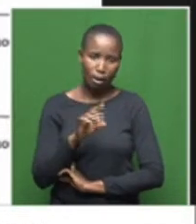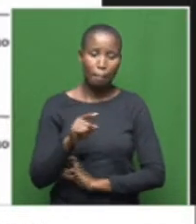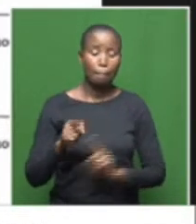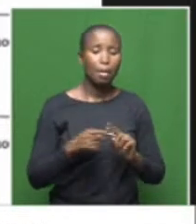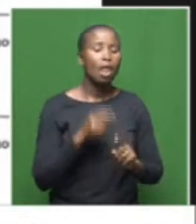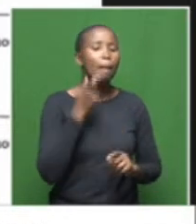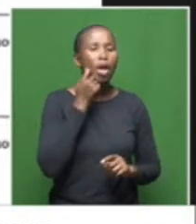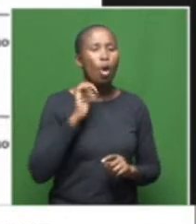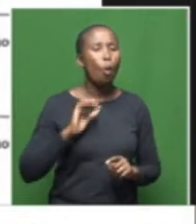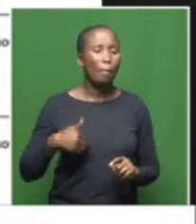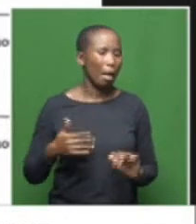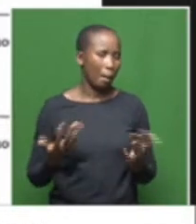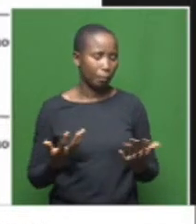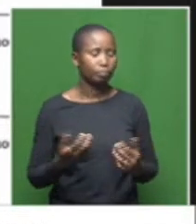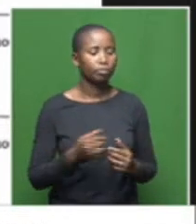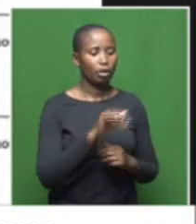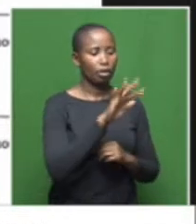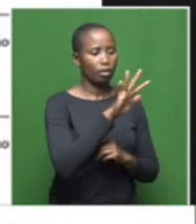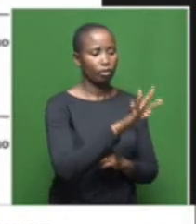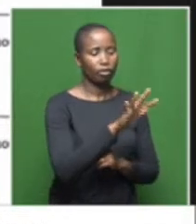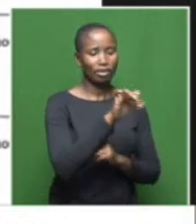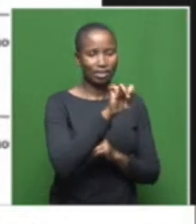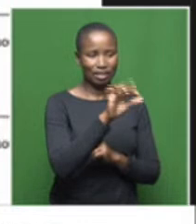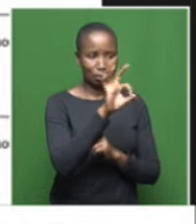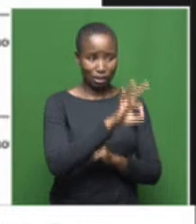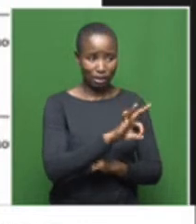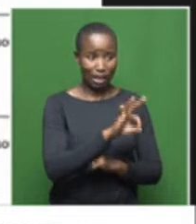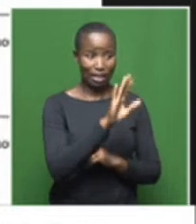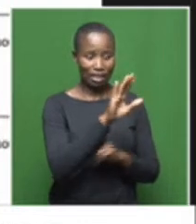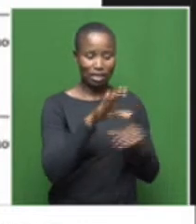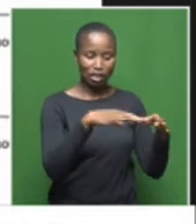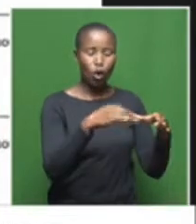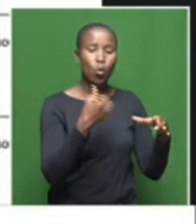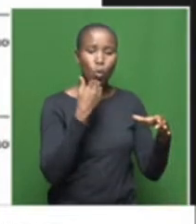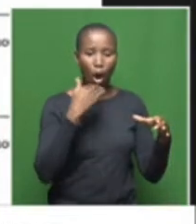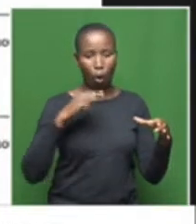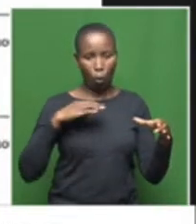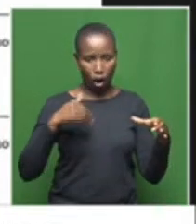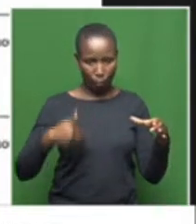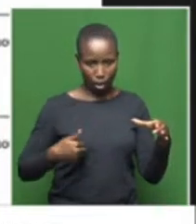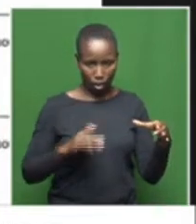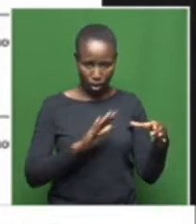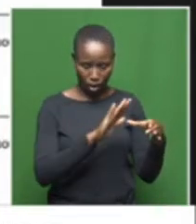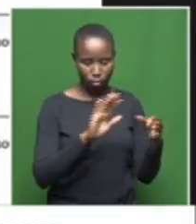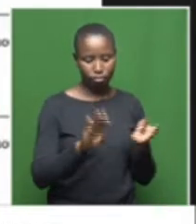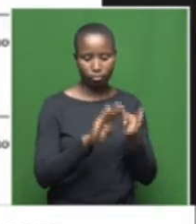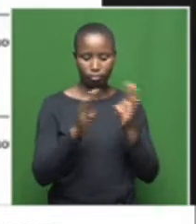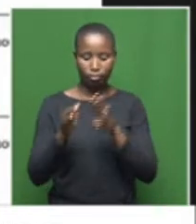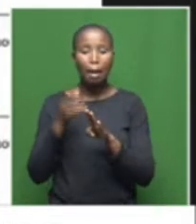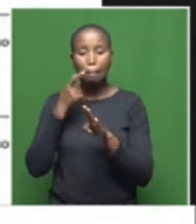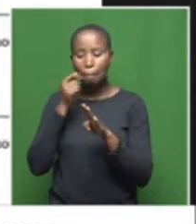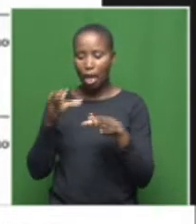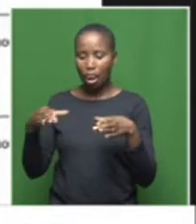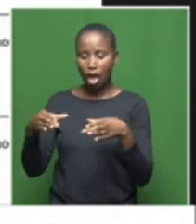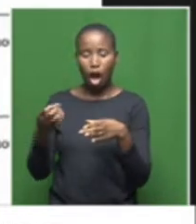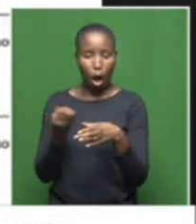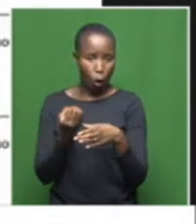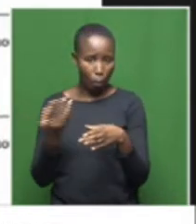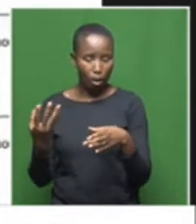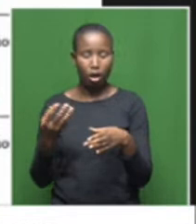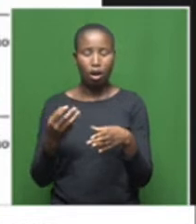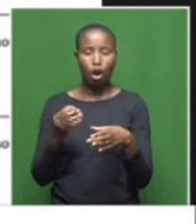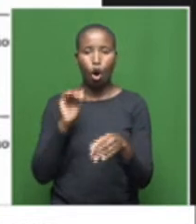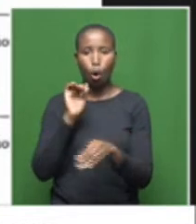this, 56.5% coverage is for women, while men stand less than about